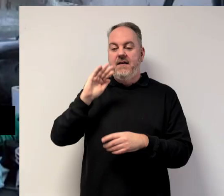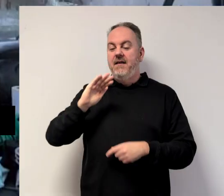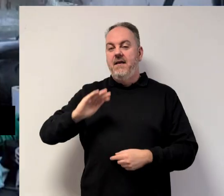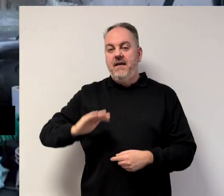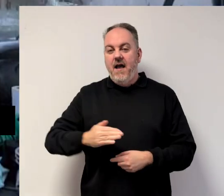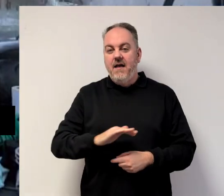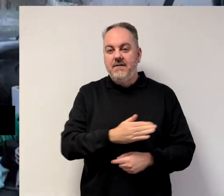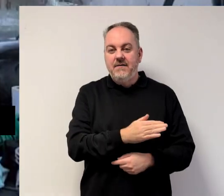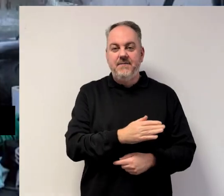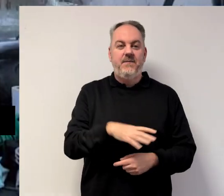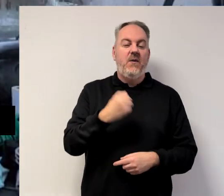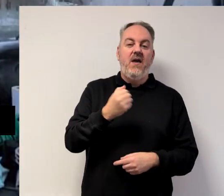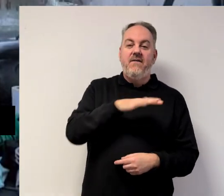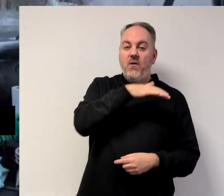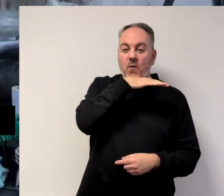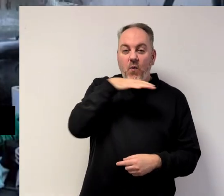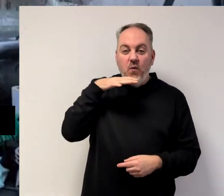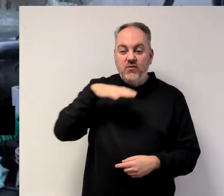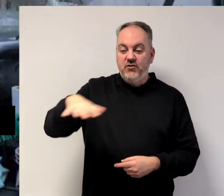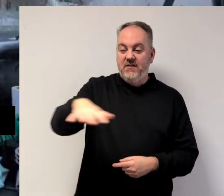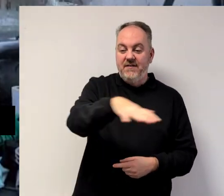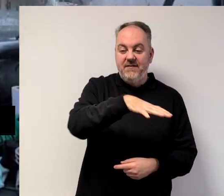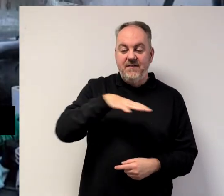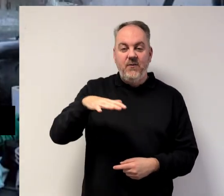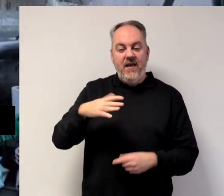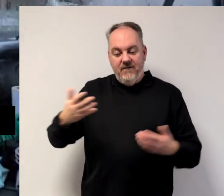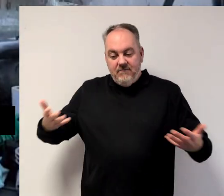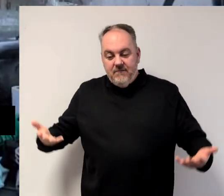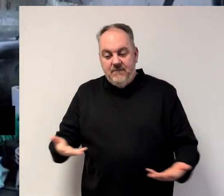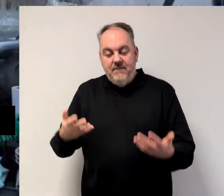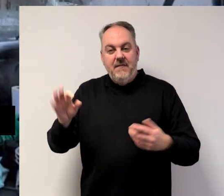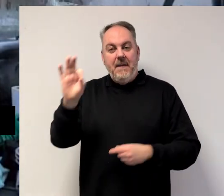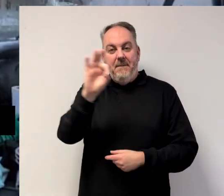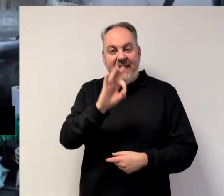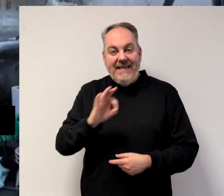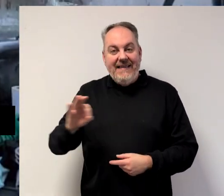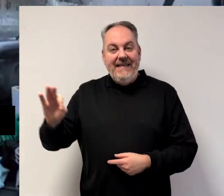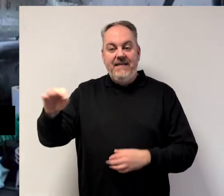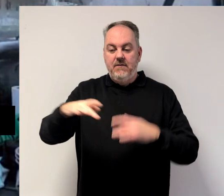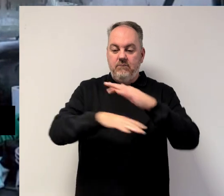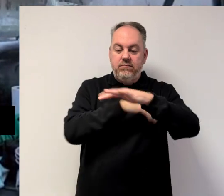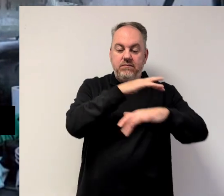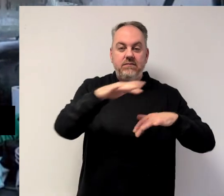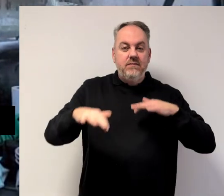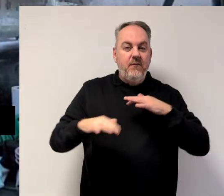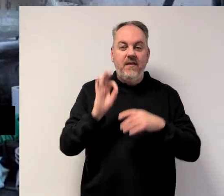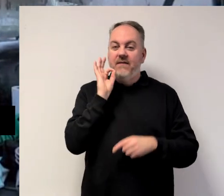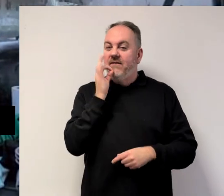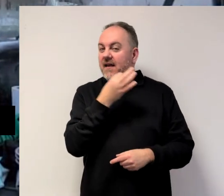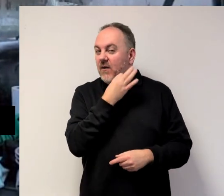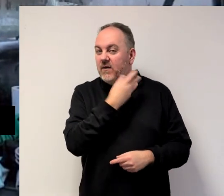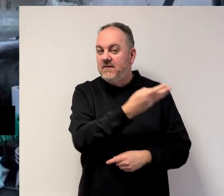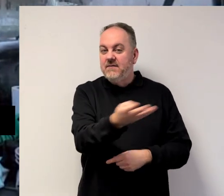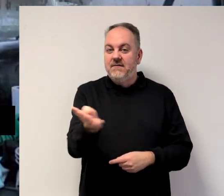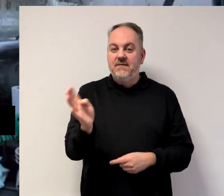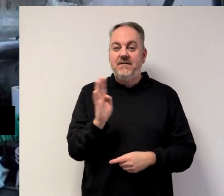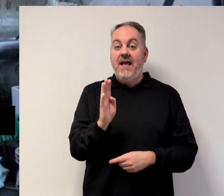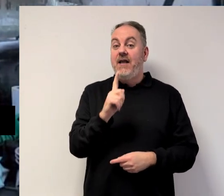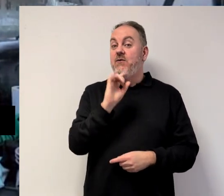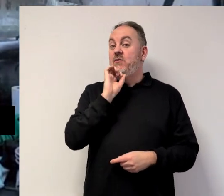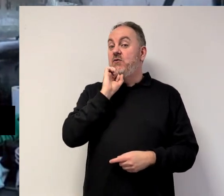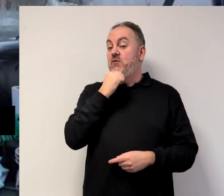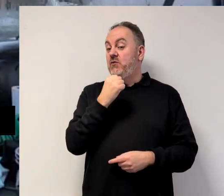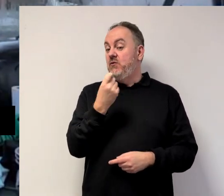area, and hopefully soon there'll be a seated area that's outside that'll be open to